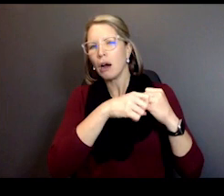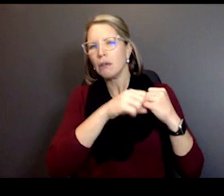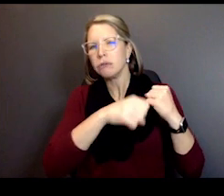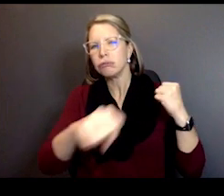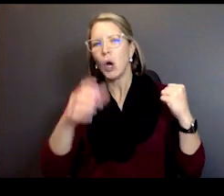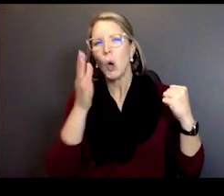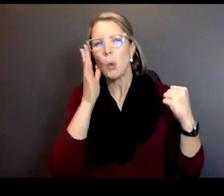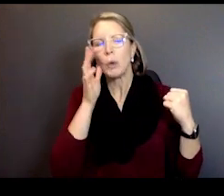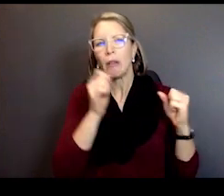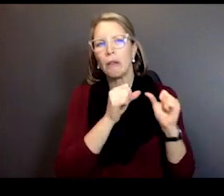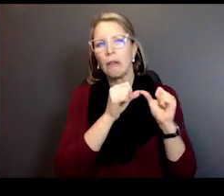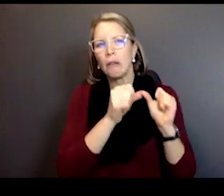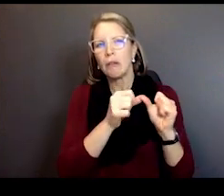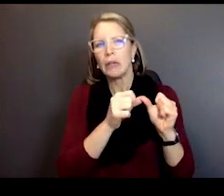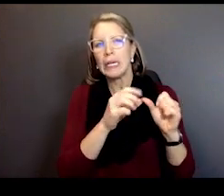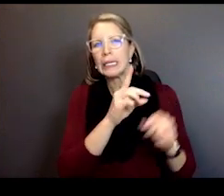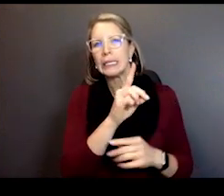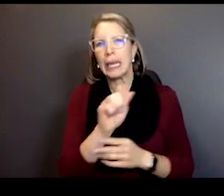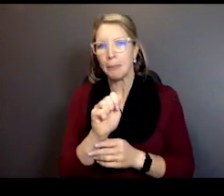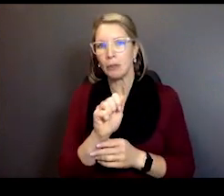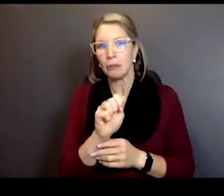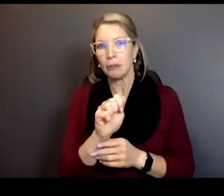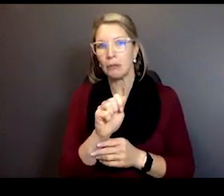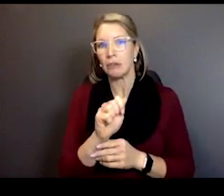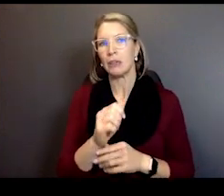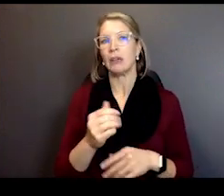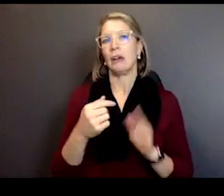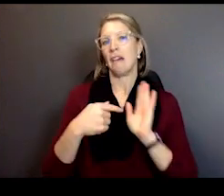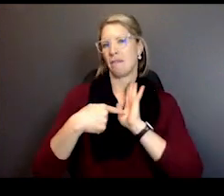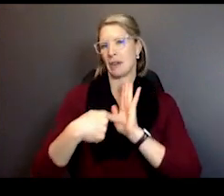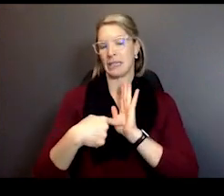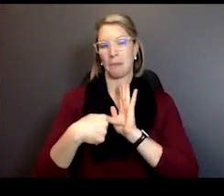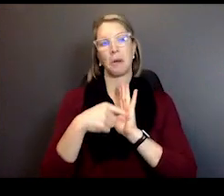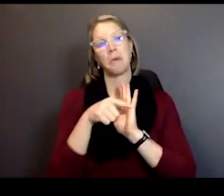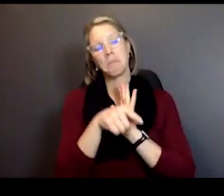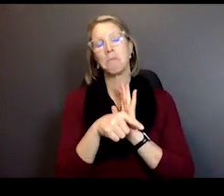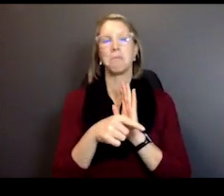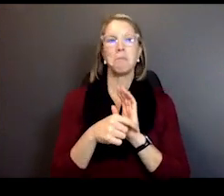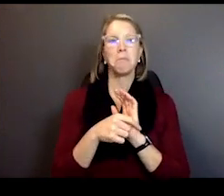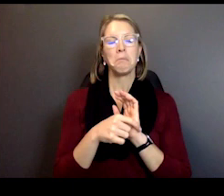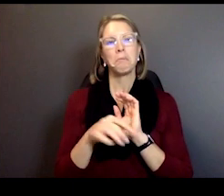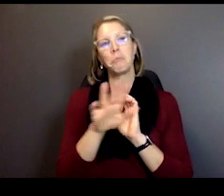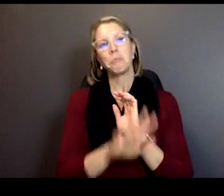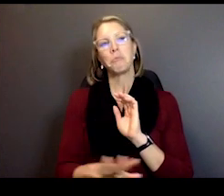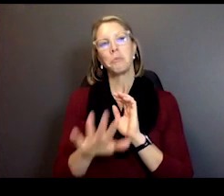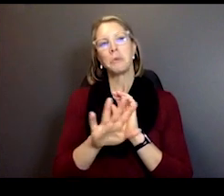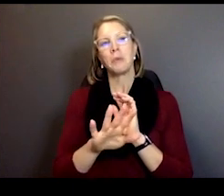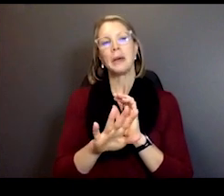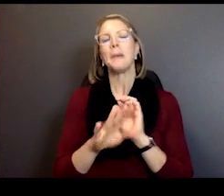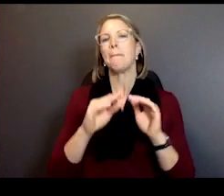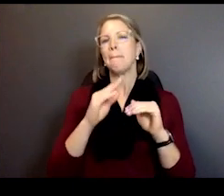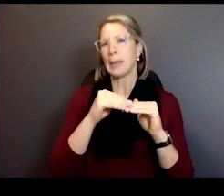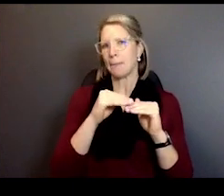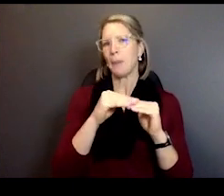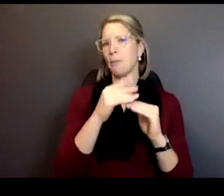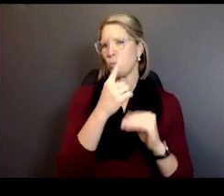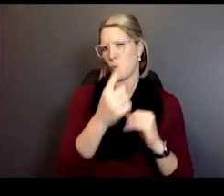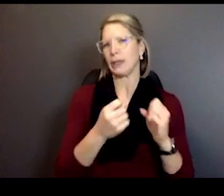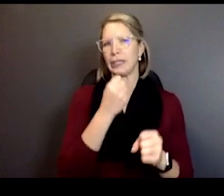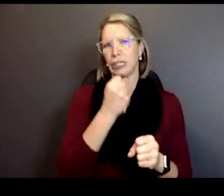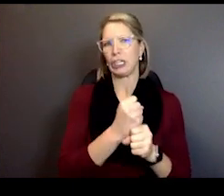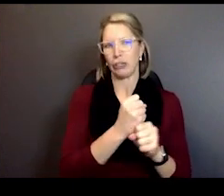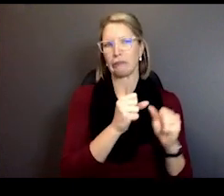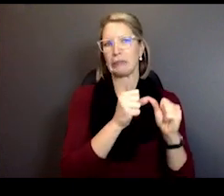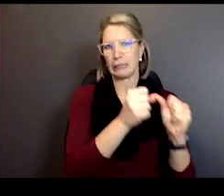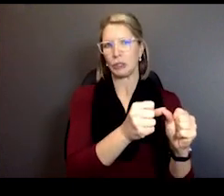any sections you complete for the patient. In this case, the patient's impairment is expected to last at least 12 months